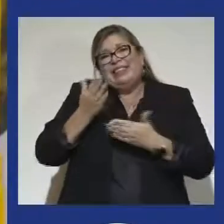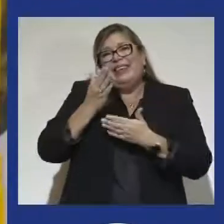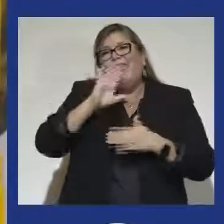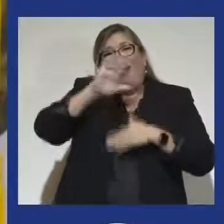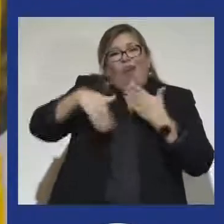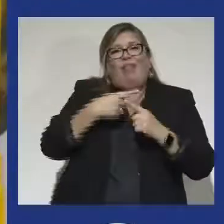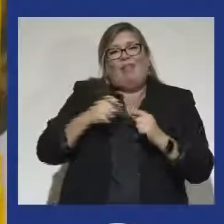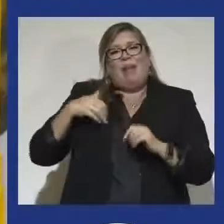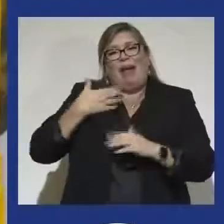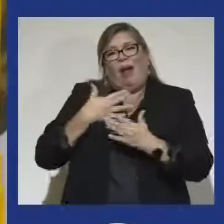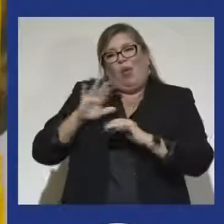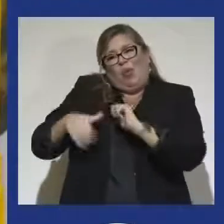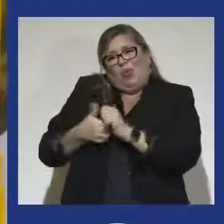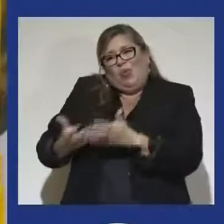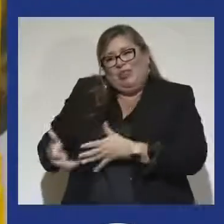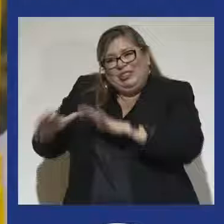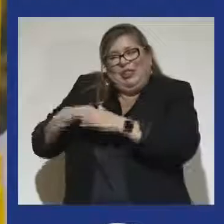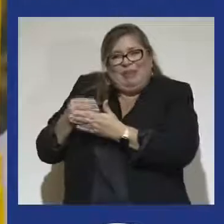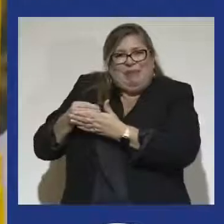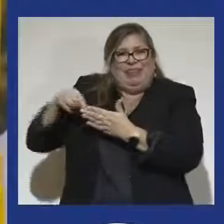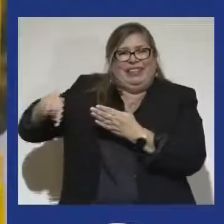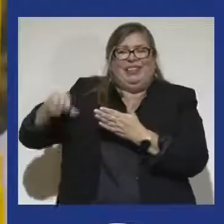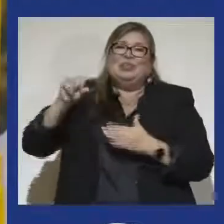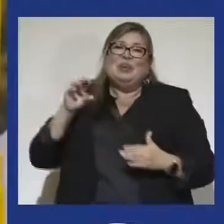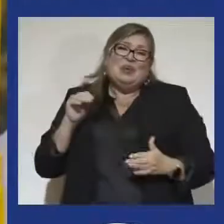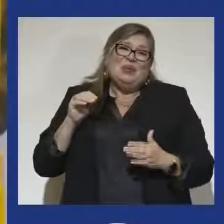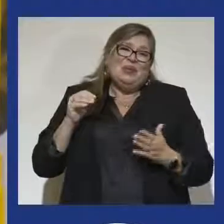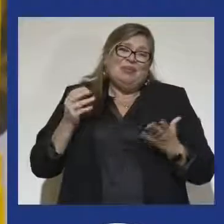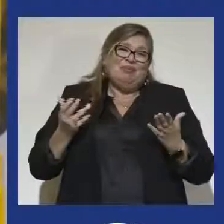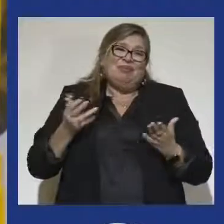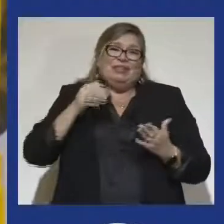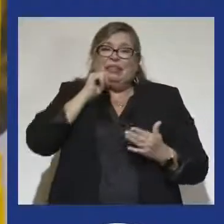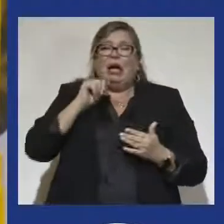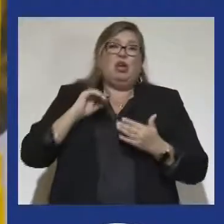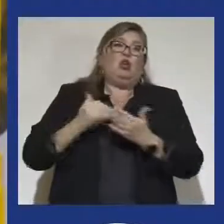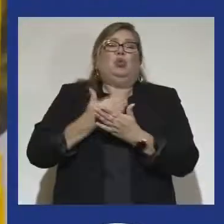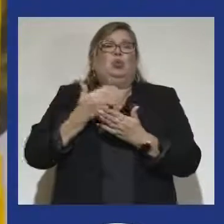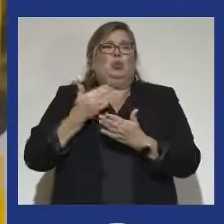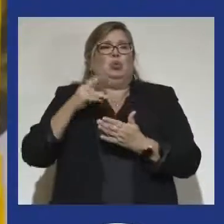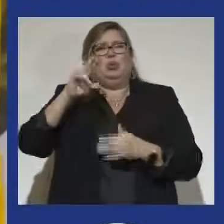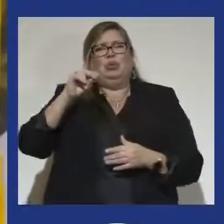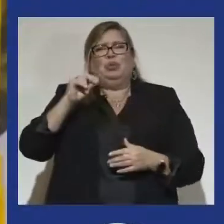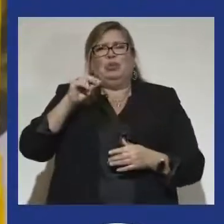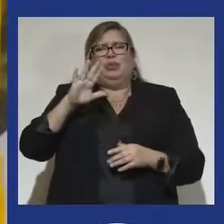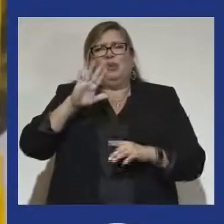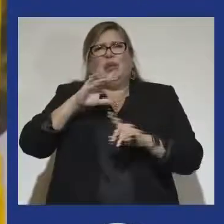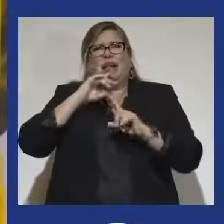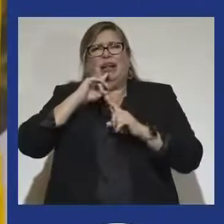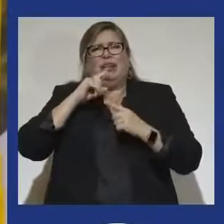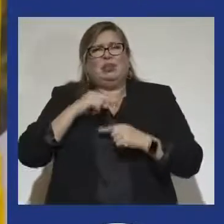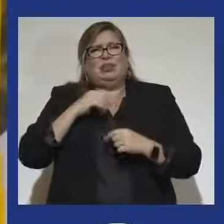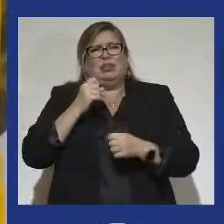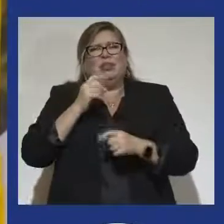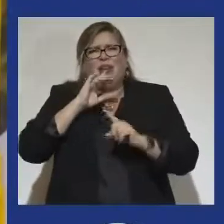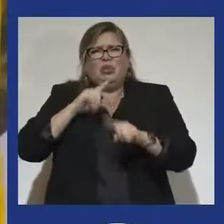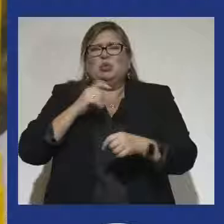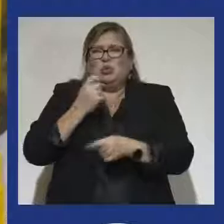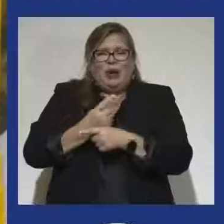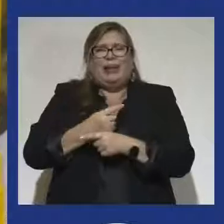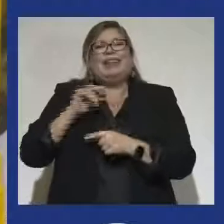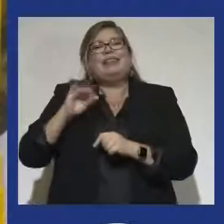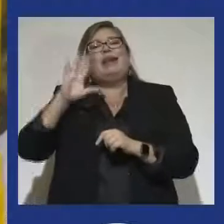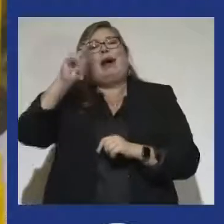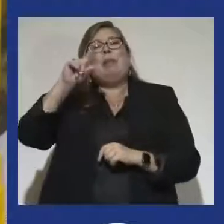the reserve, so it is not brand new. I guess the answer is right. It is not brand new. It's an